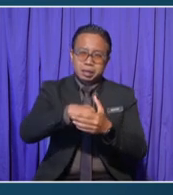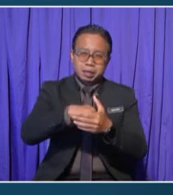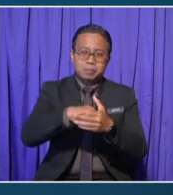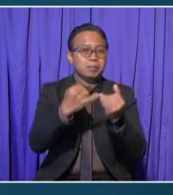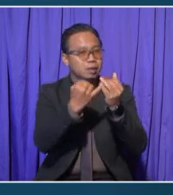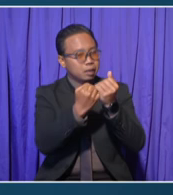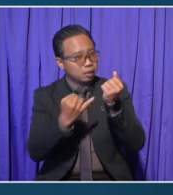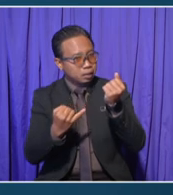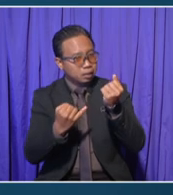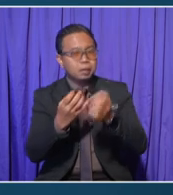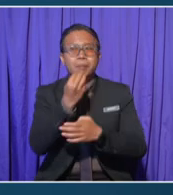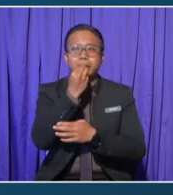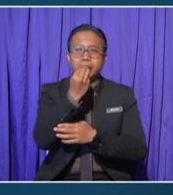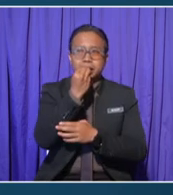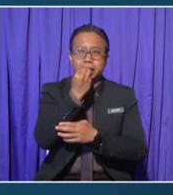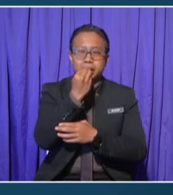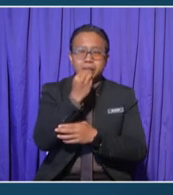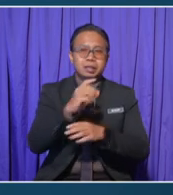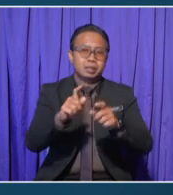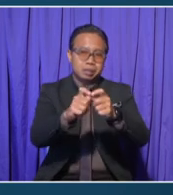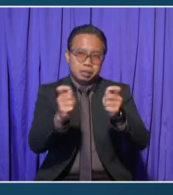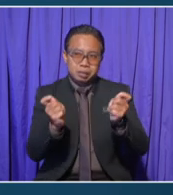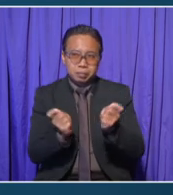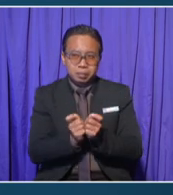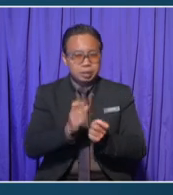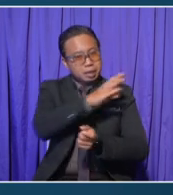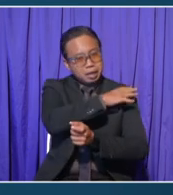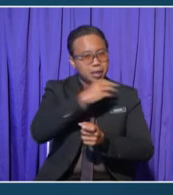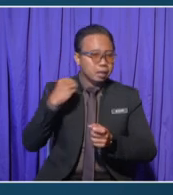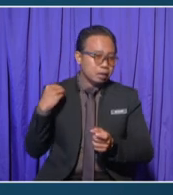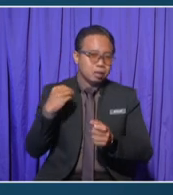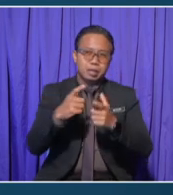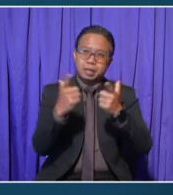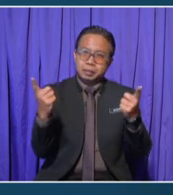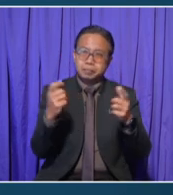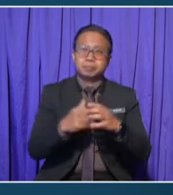birth, food consumption, environment factors, and others.